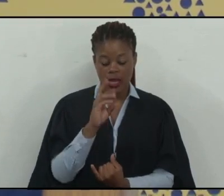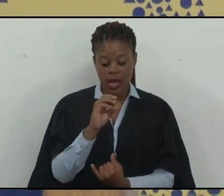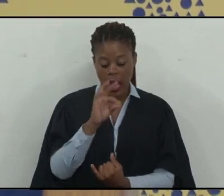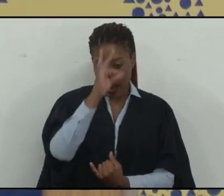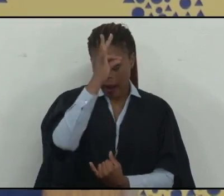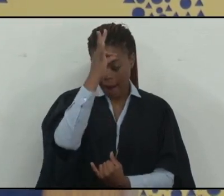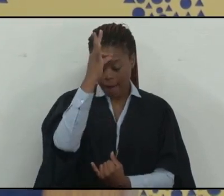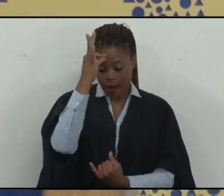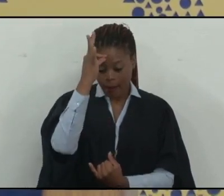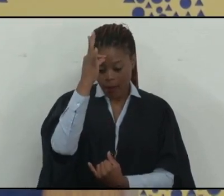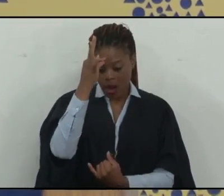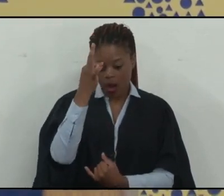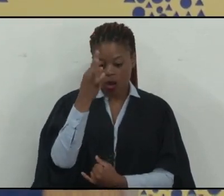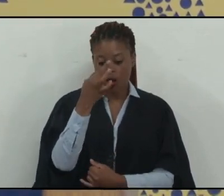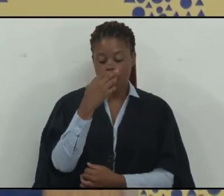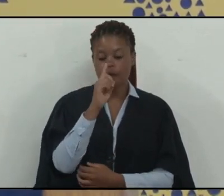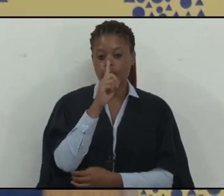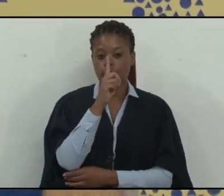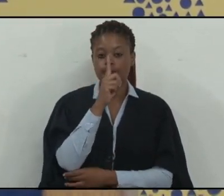of silence